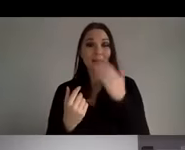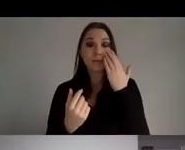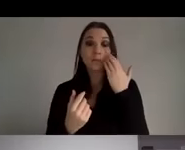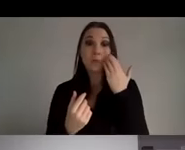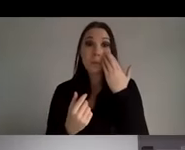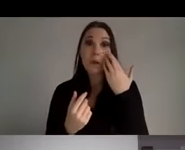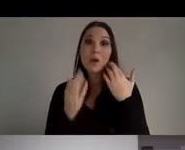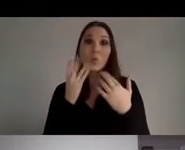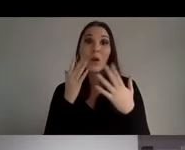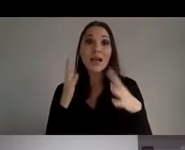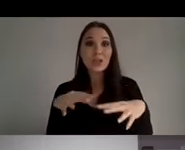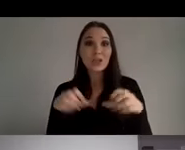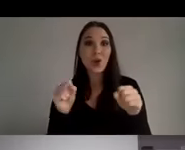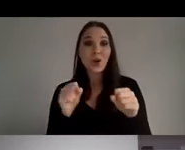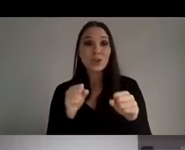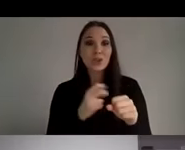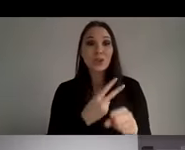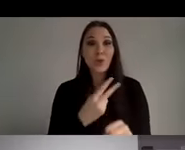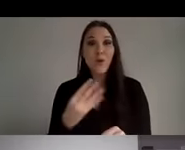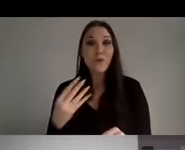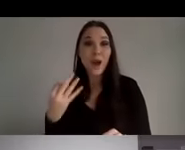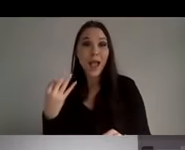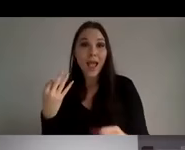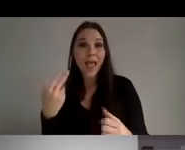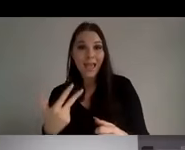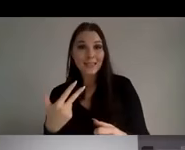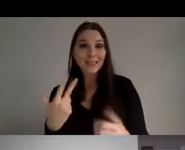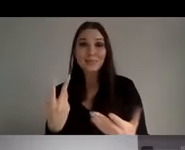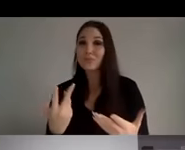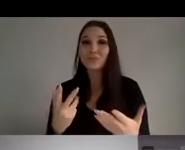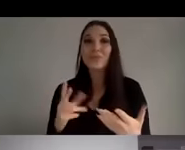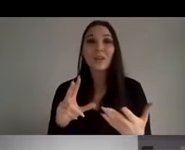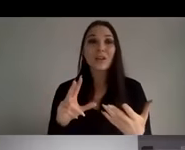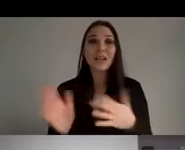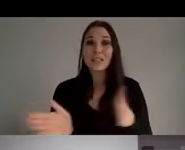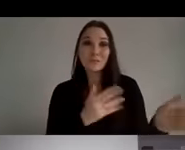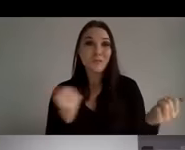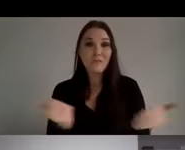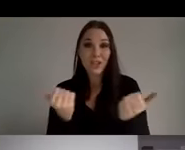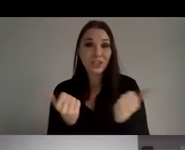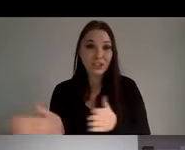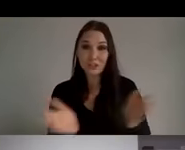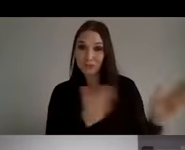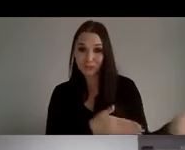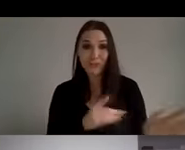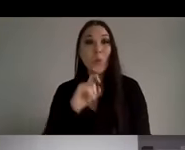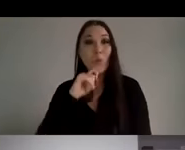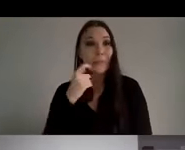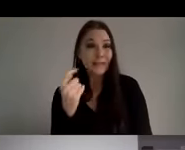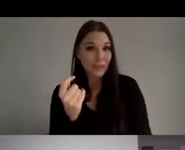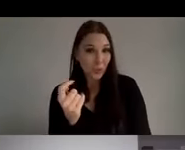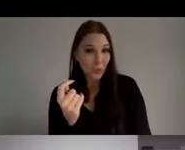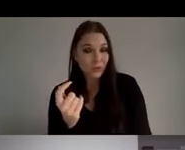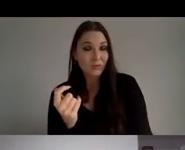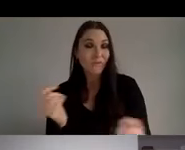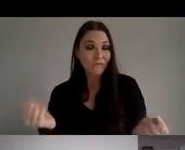the 21448, the PASS-SOTIF thing, it wasn't even done. Now it's sort of, it's finished, or it will be finished very soon.